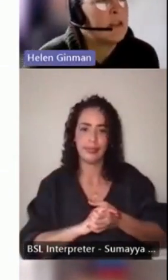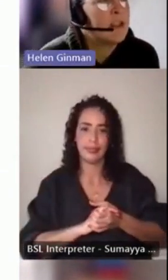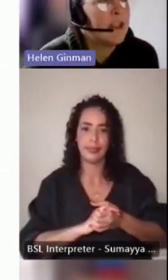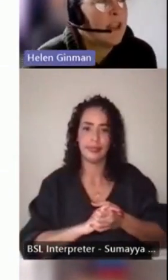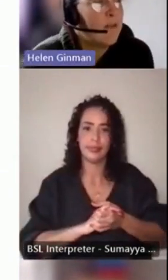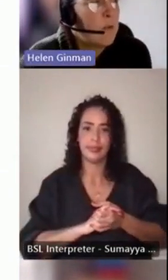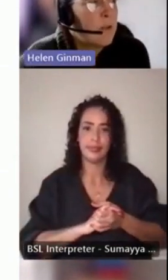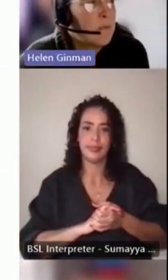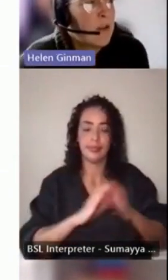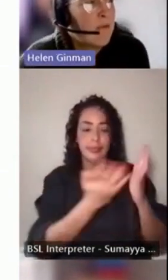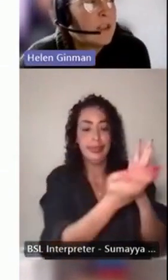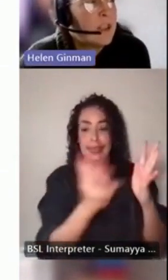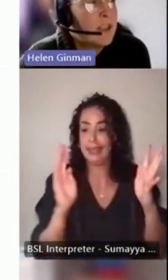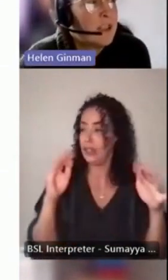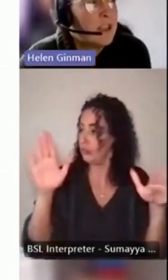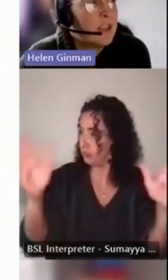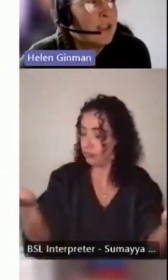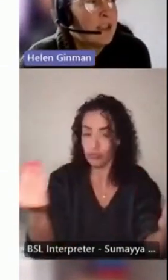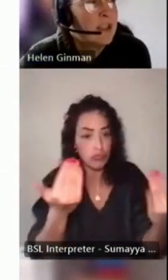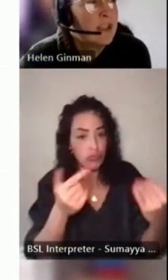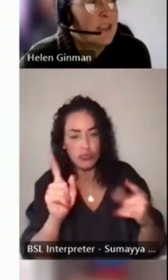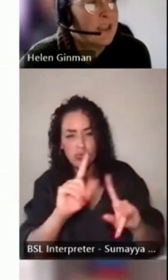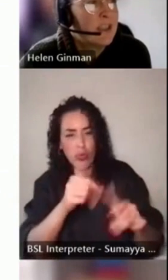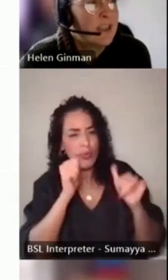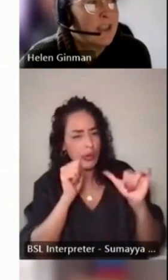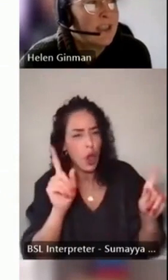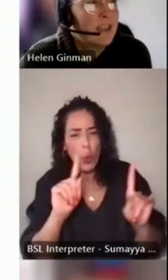Involving the team and seeing everyone's preferences.